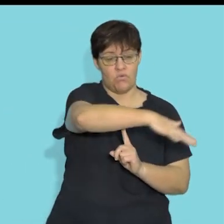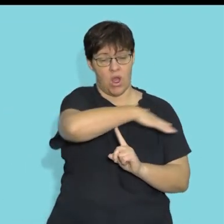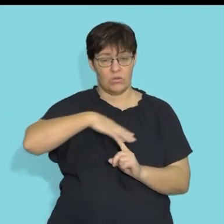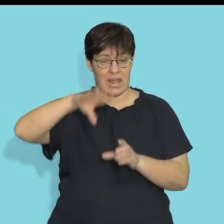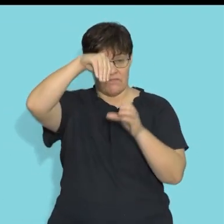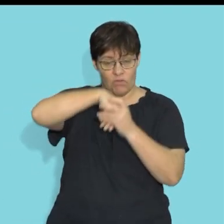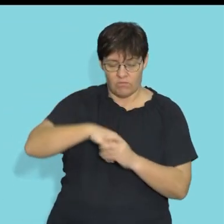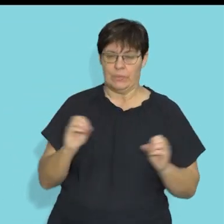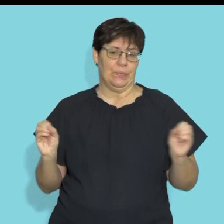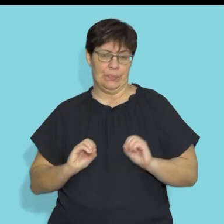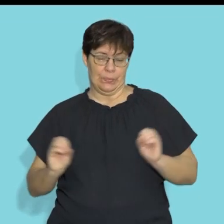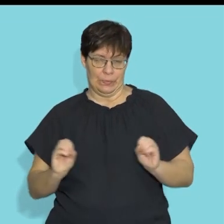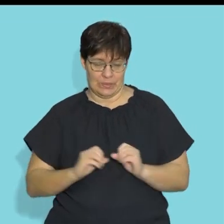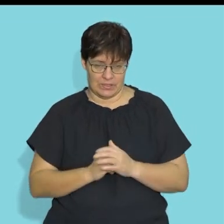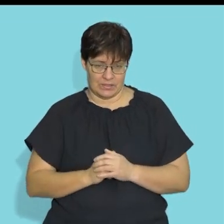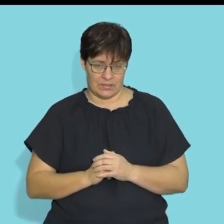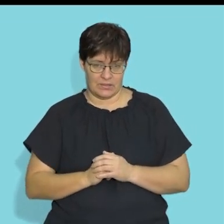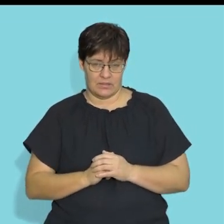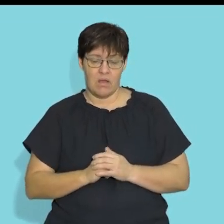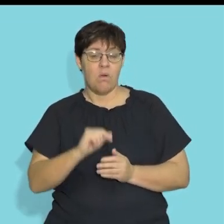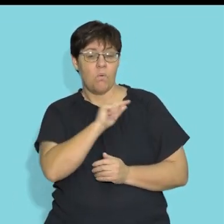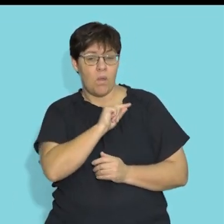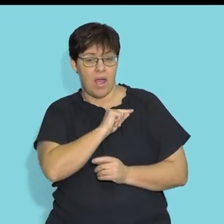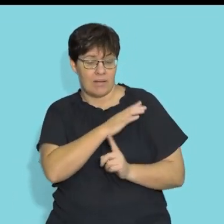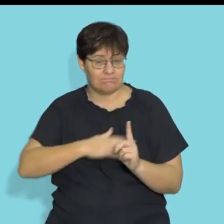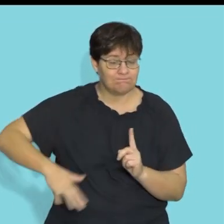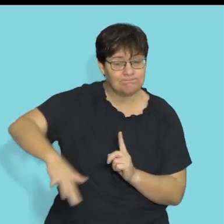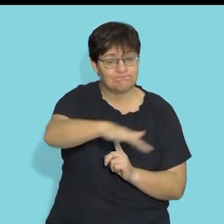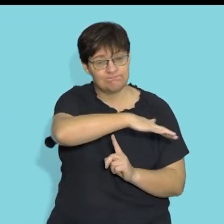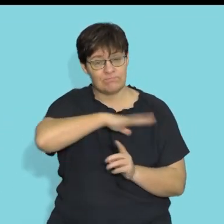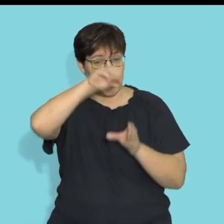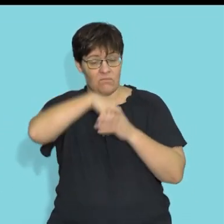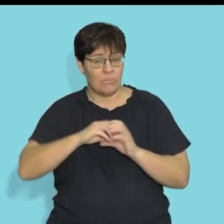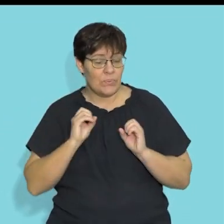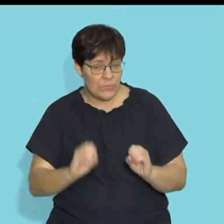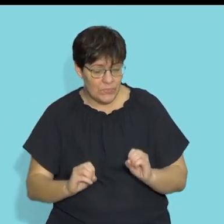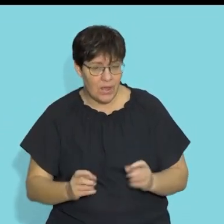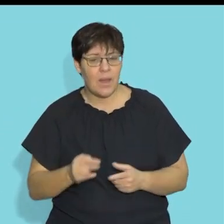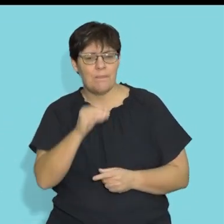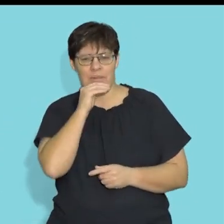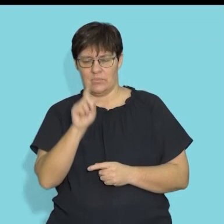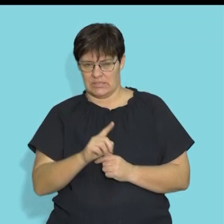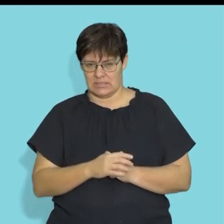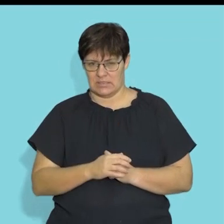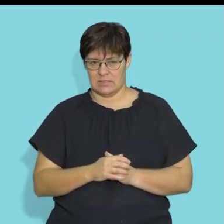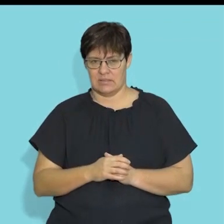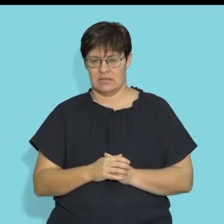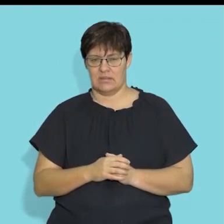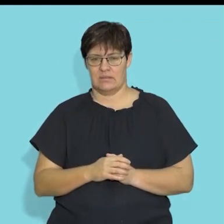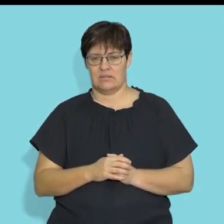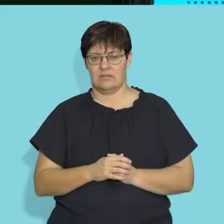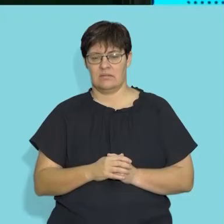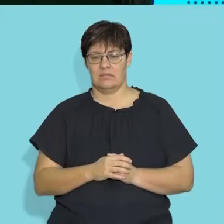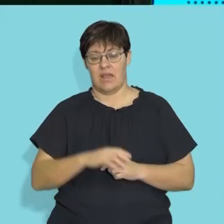or interacting with the surrounding. And because it's not interacting with the surrounding, it basically means that